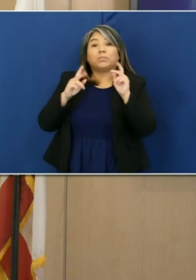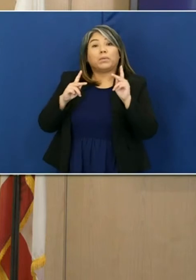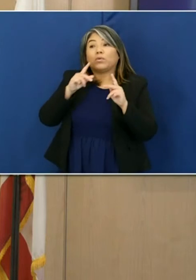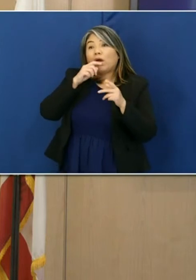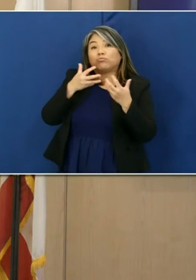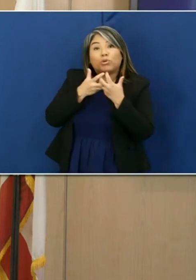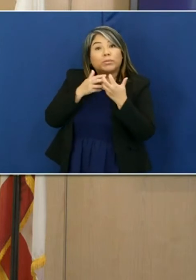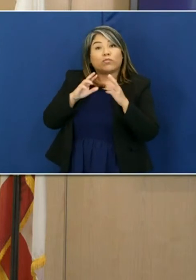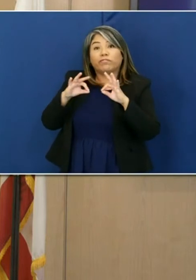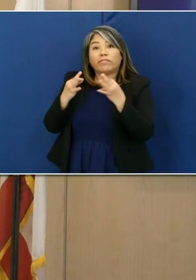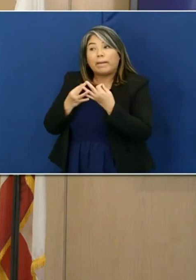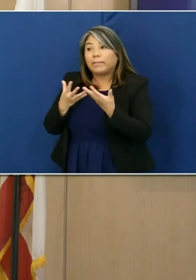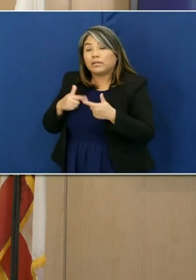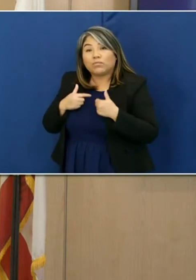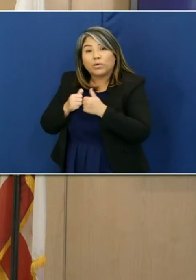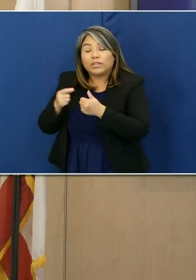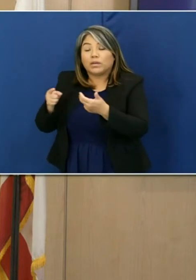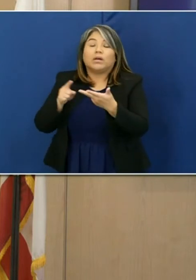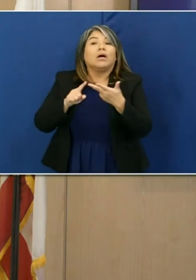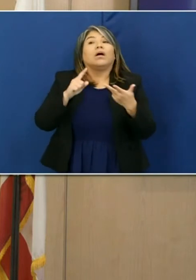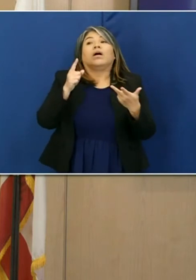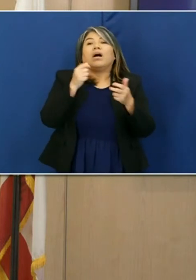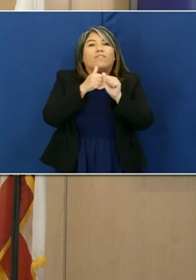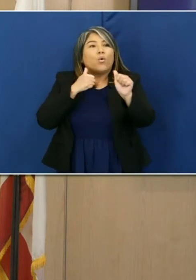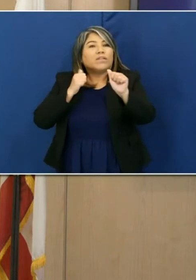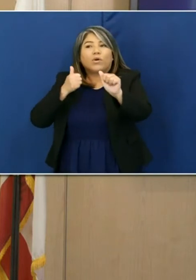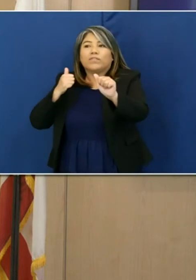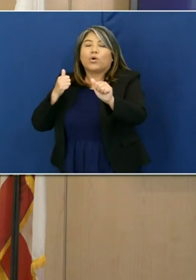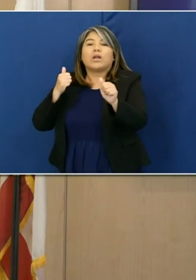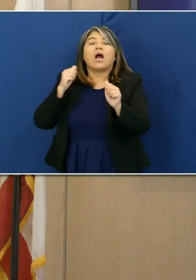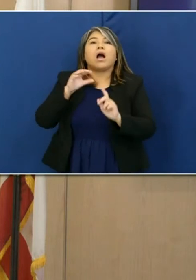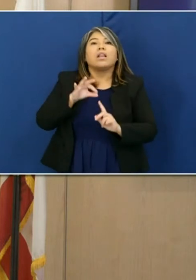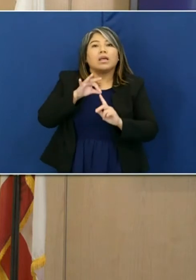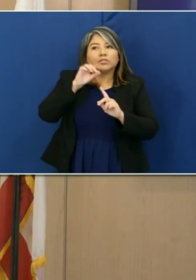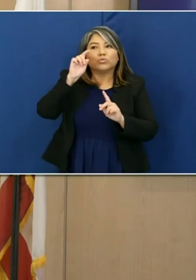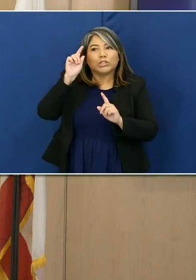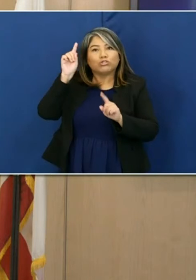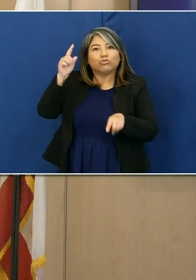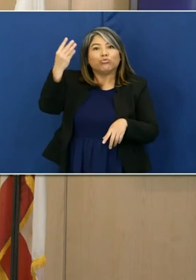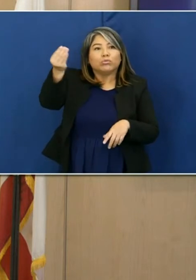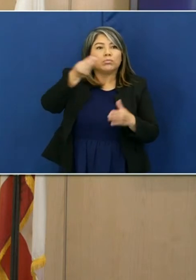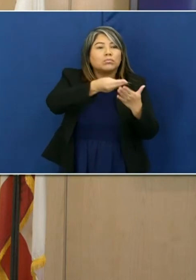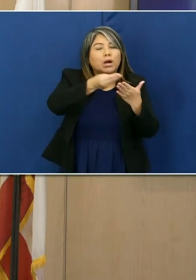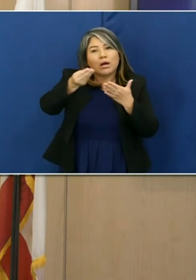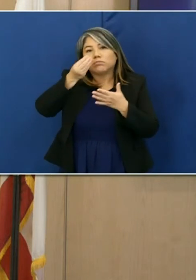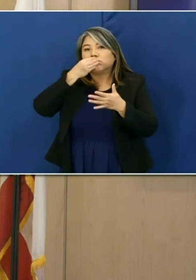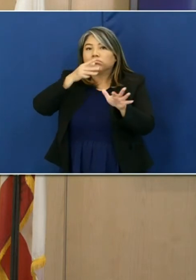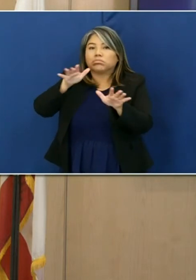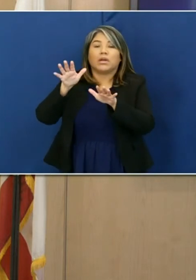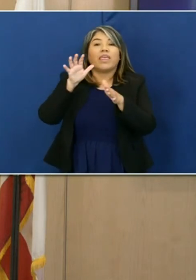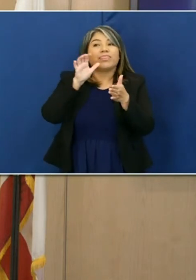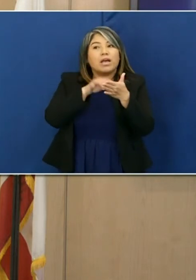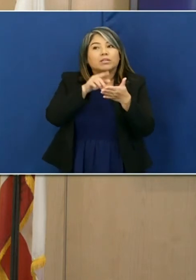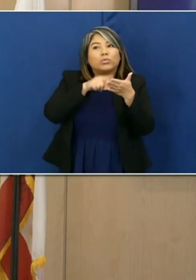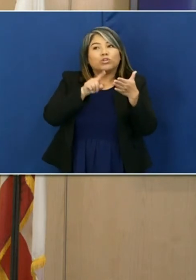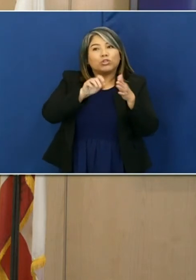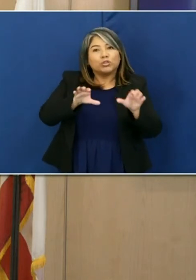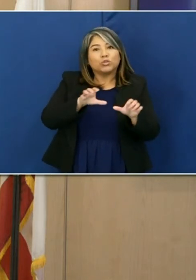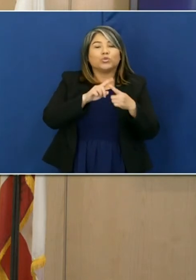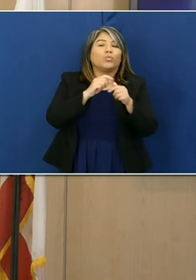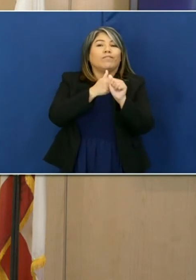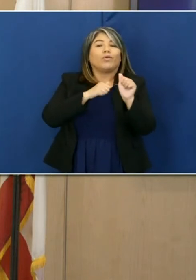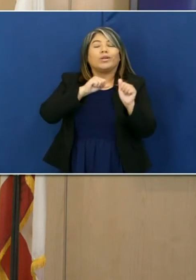live with. Avoid large indoor settings. Don't leave your home unless it's essential, unless you need to do it. Those are the things that you do to avoid every strain